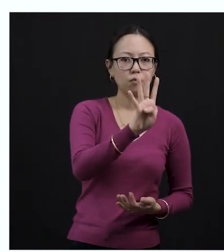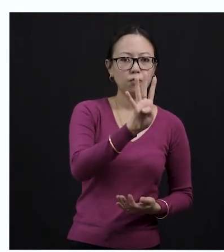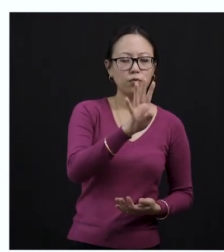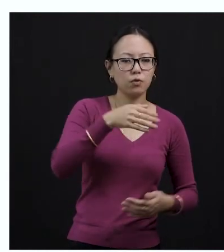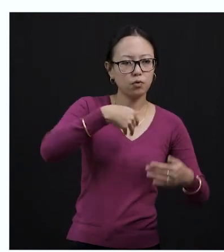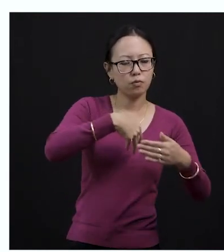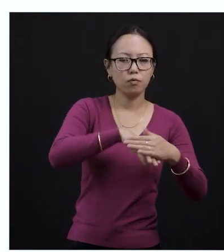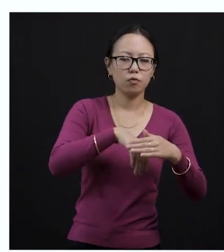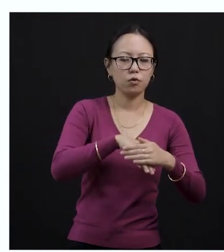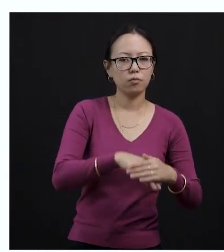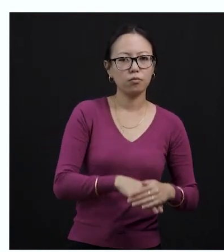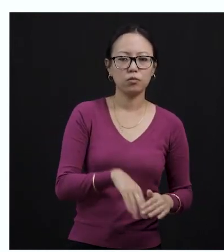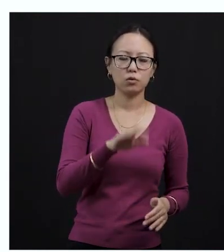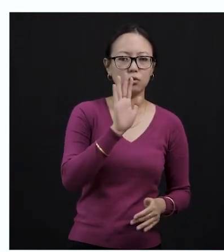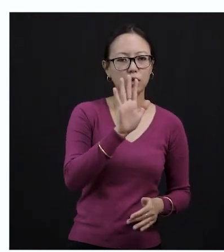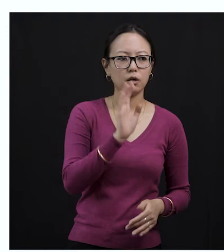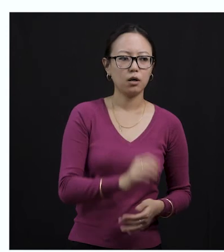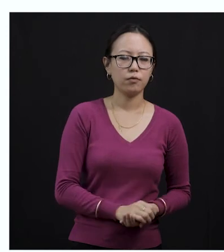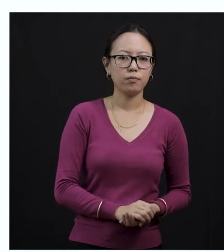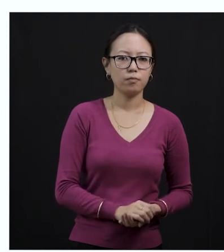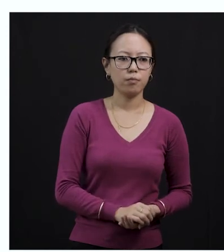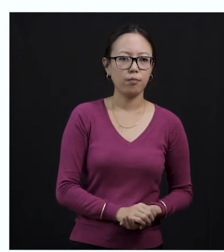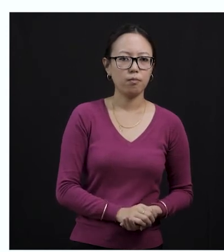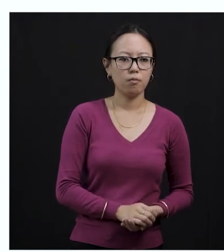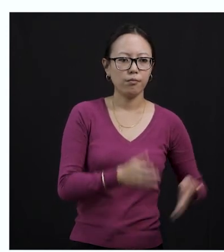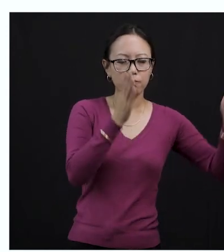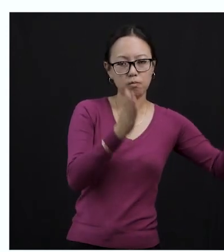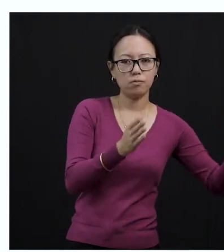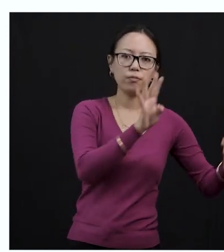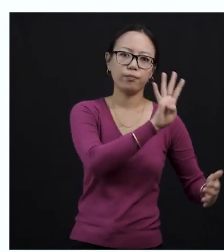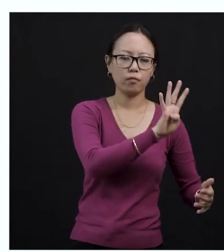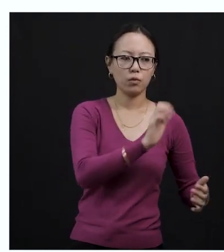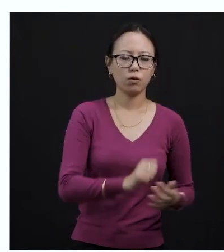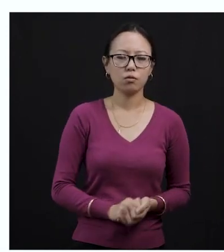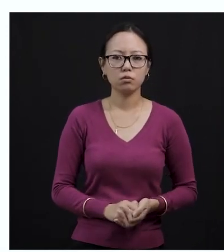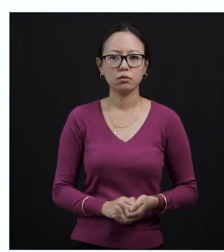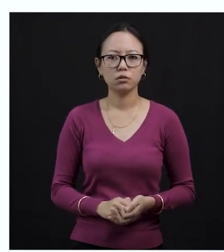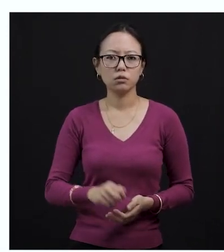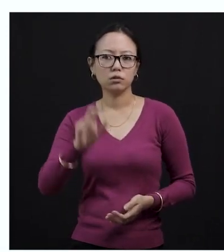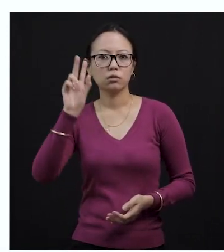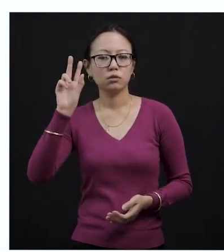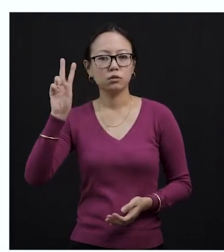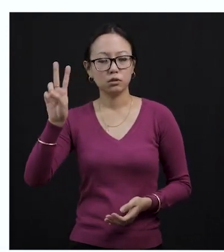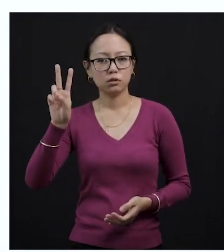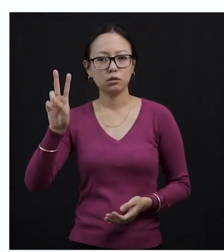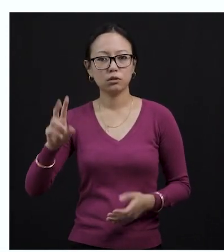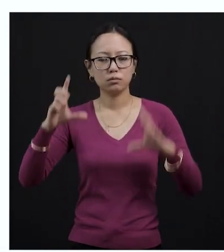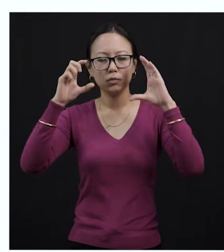3, 4. 4 balls in the first picture. And if you look at the second picture, we have